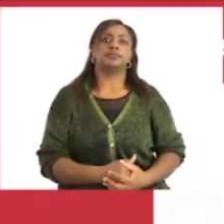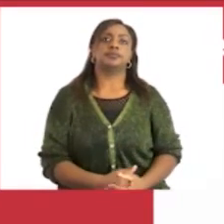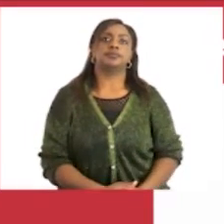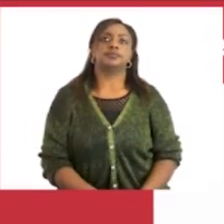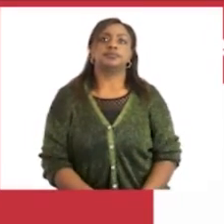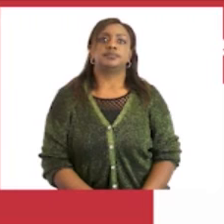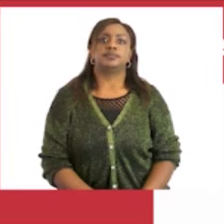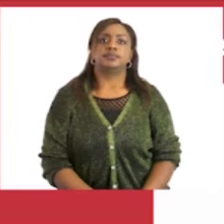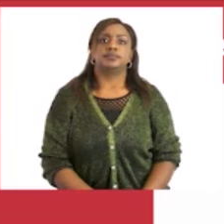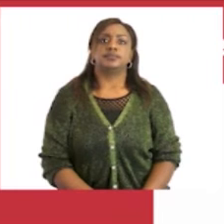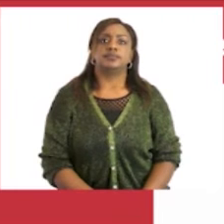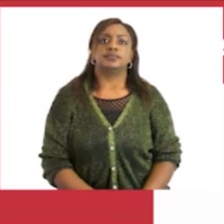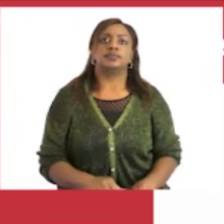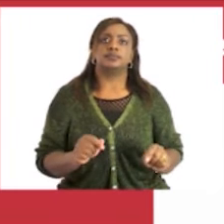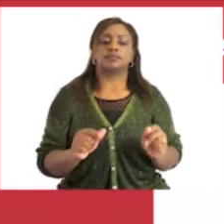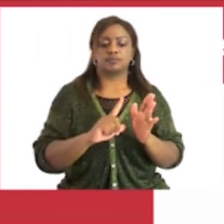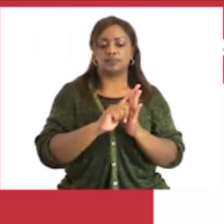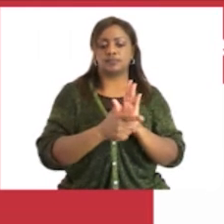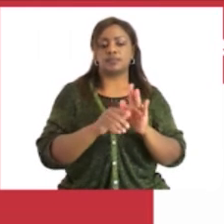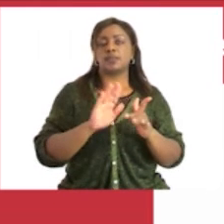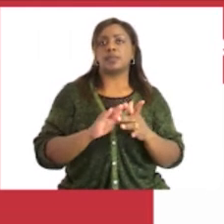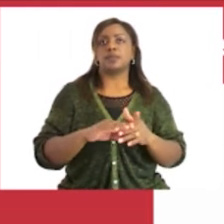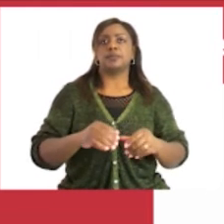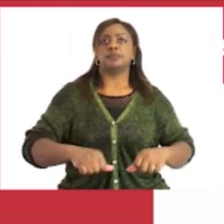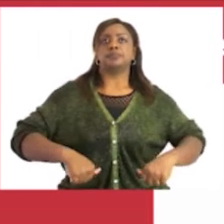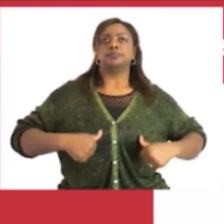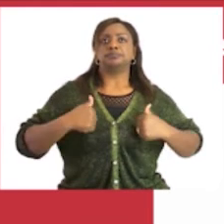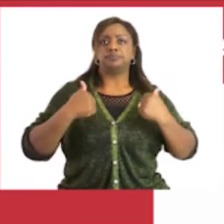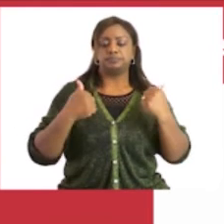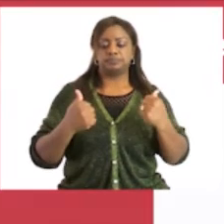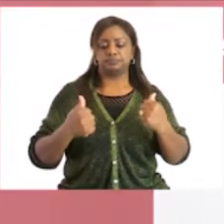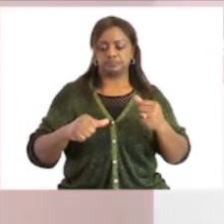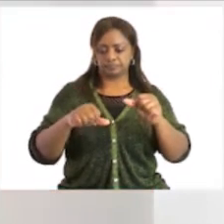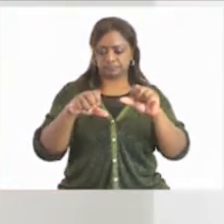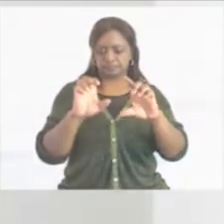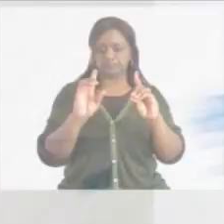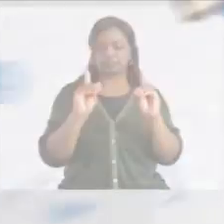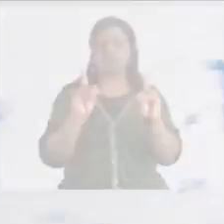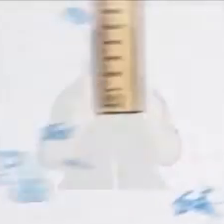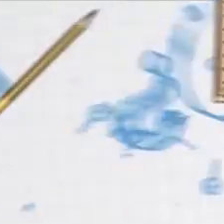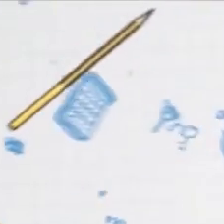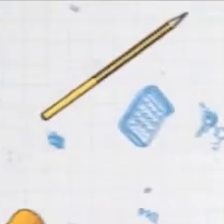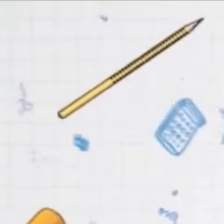Okay, good. So today's lesson is about health education and personal health.